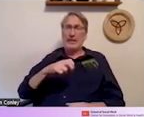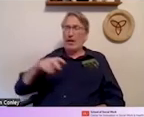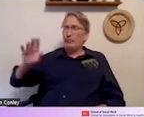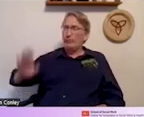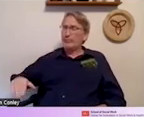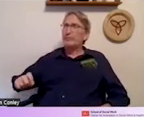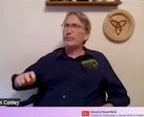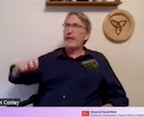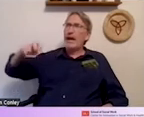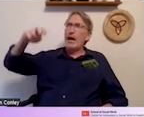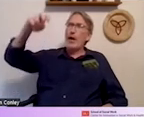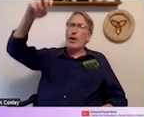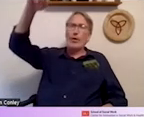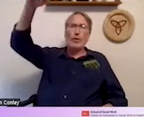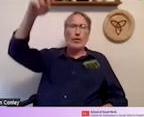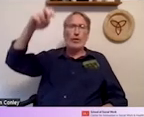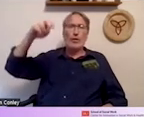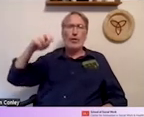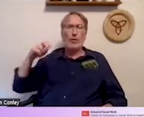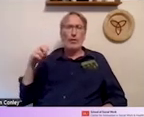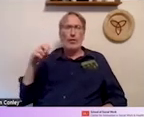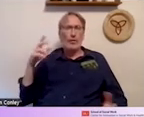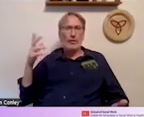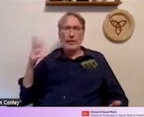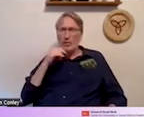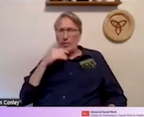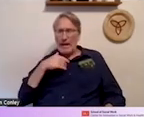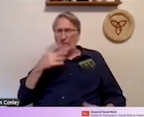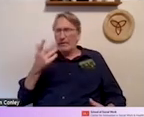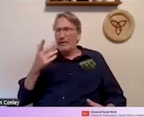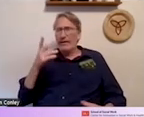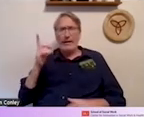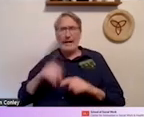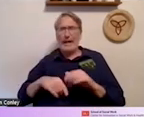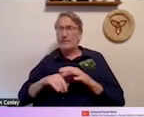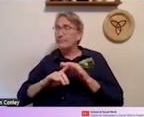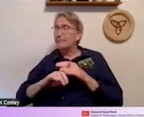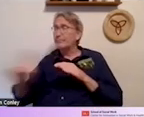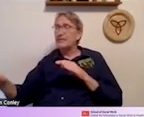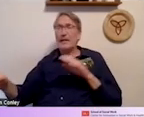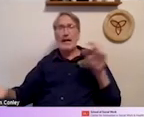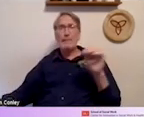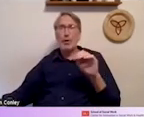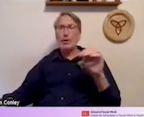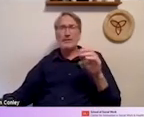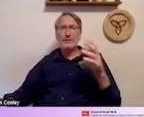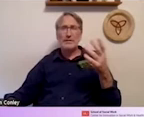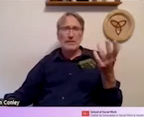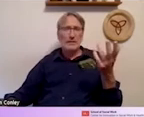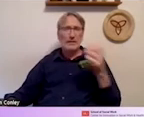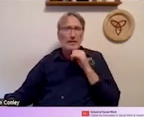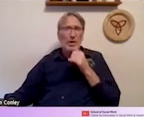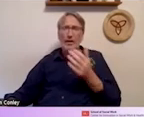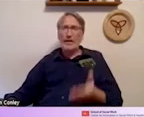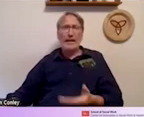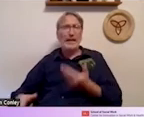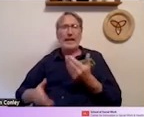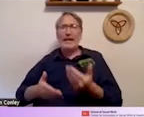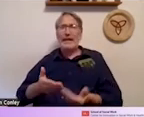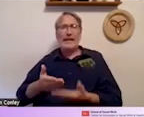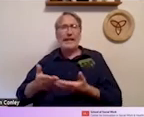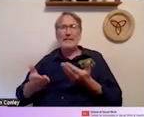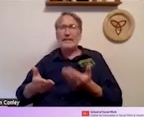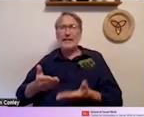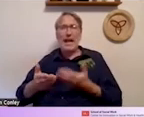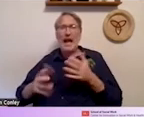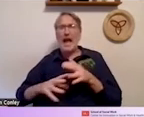out in an emergency. They're not necessarily going to be able to do that as easily or as readily as maybe other families,